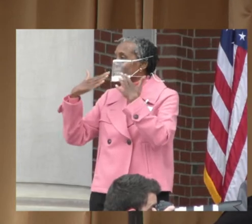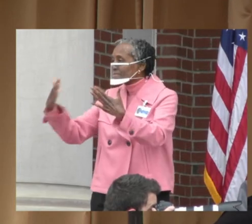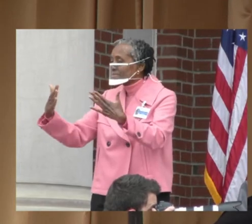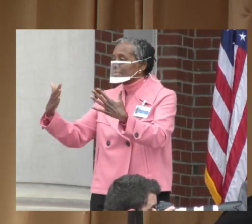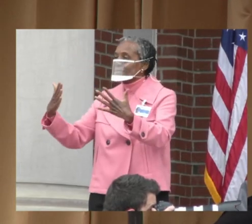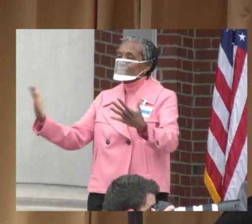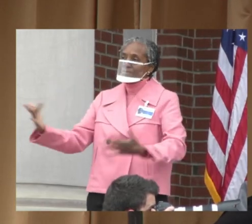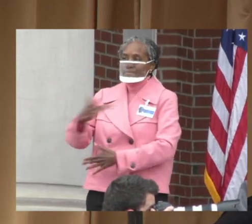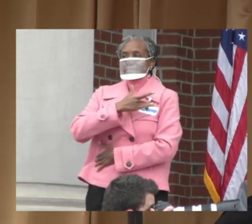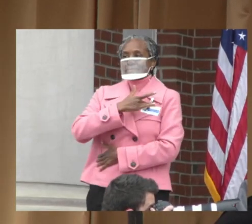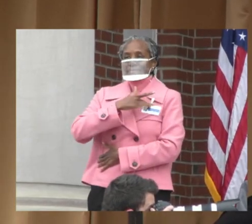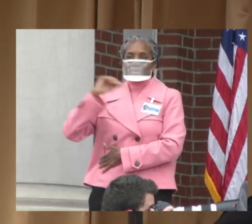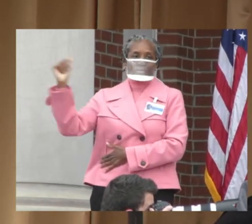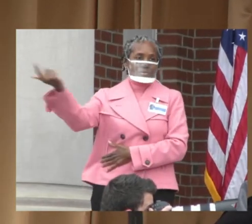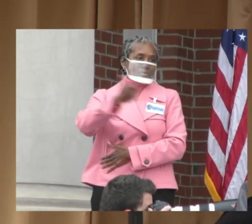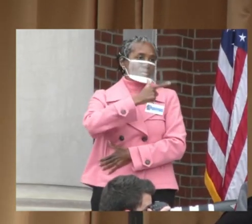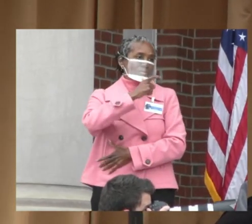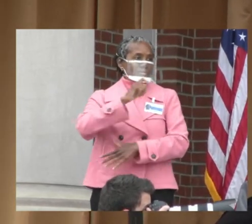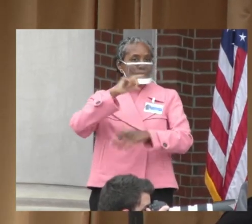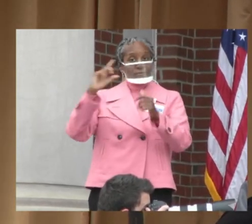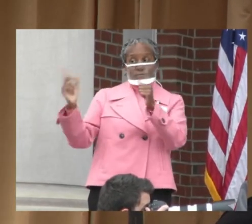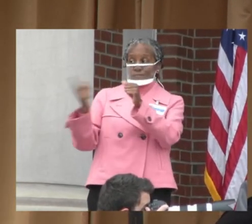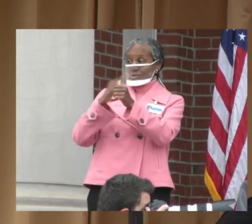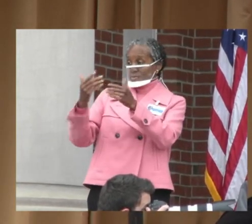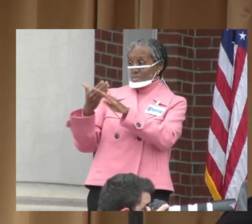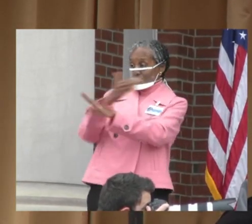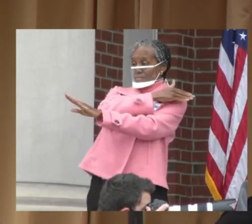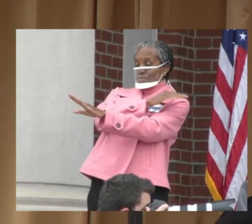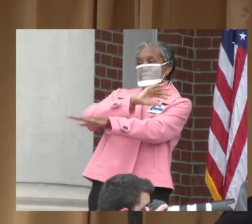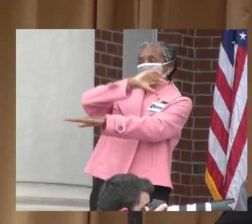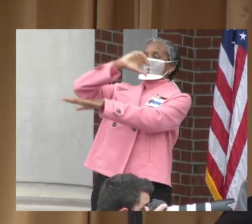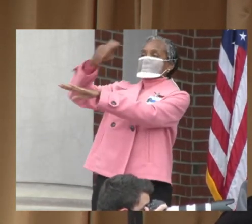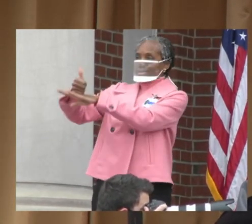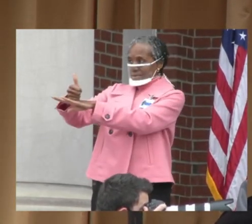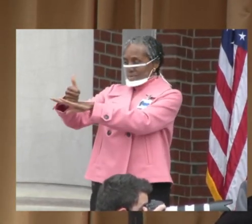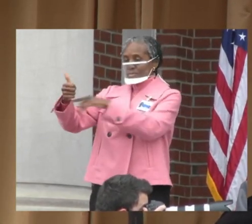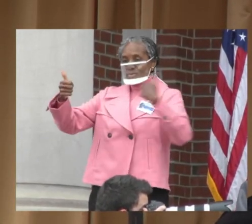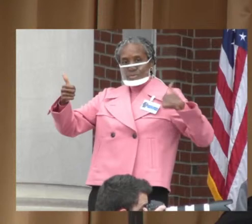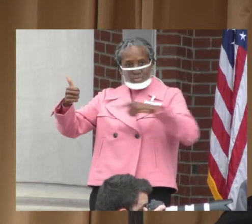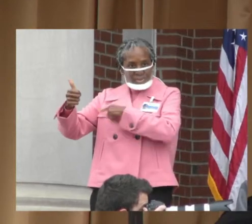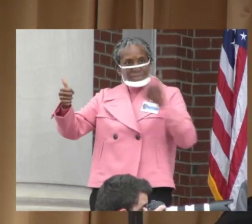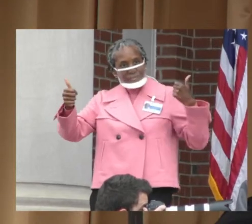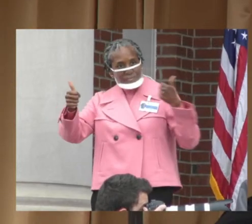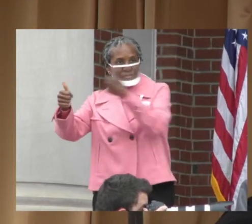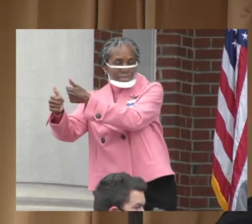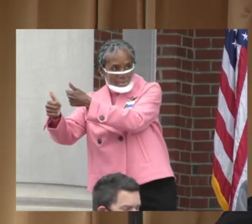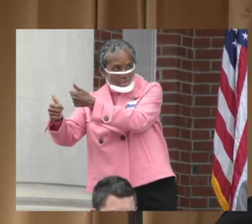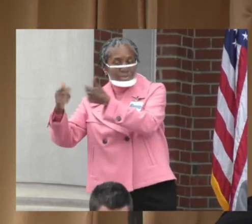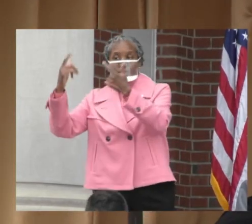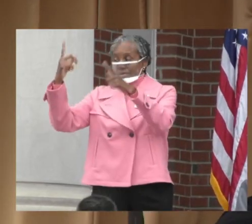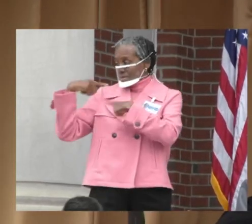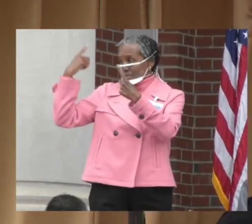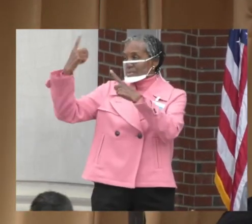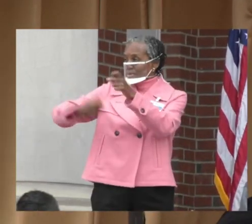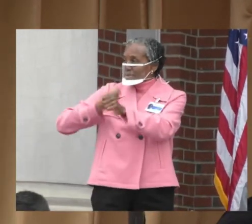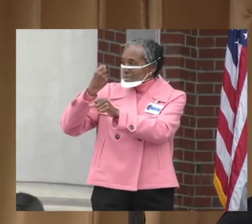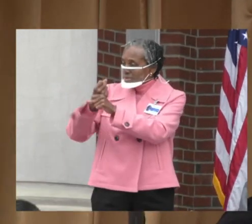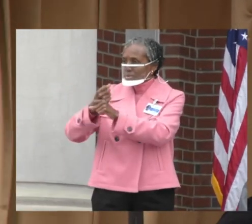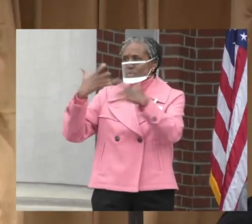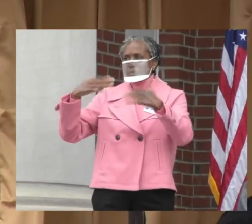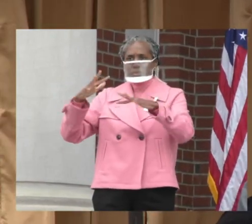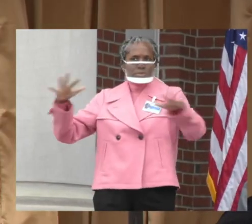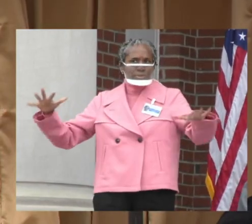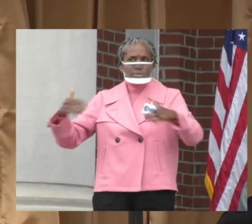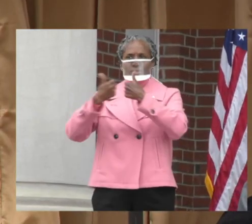appreciation all of those who have paved a way for us. The events over the course of the past year have been challenging, to say the